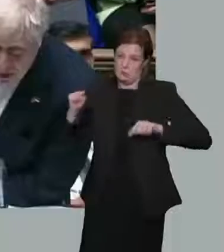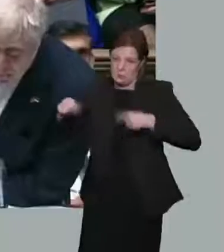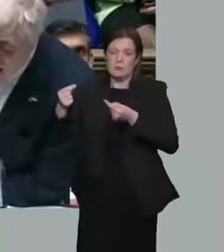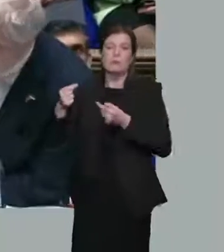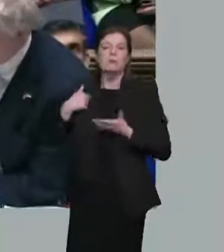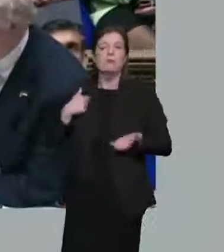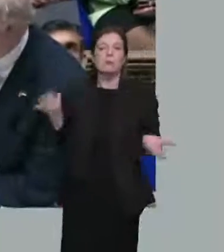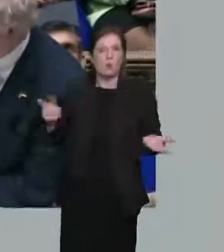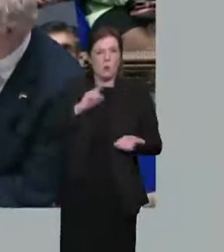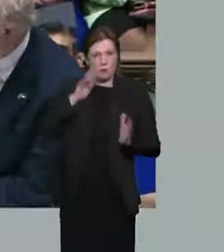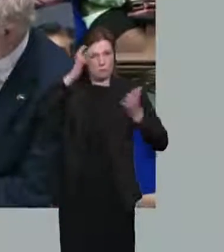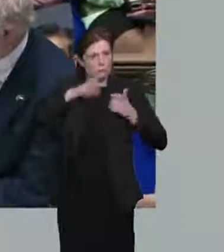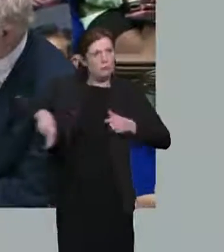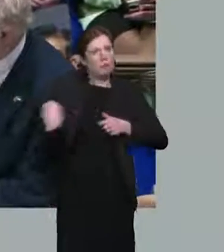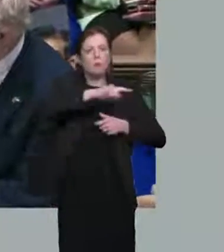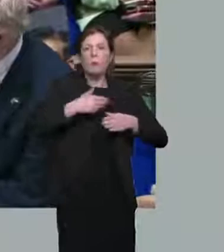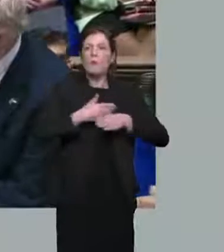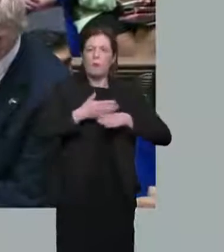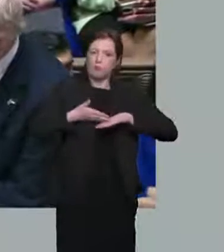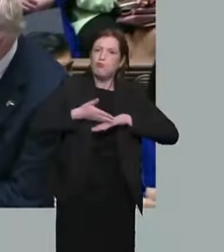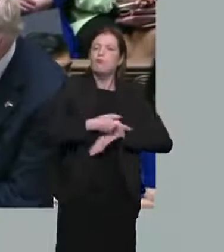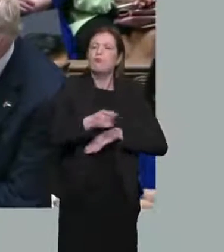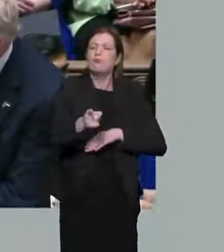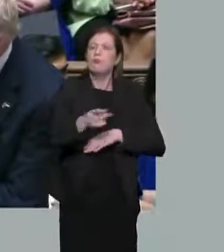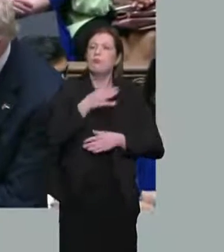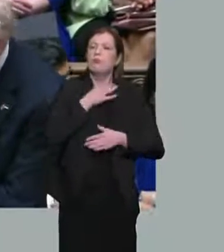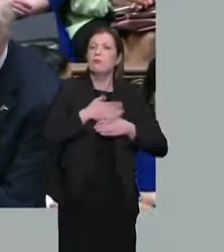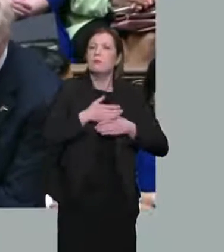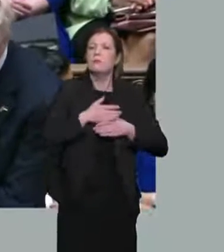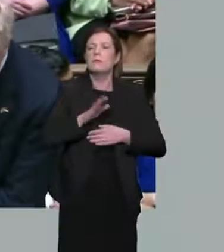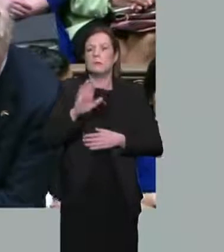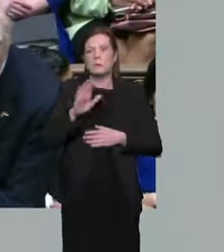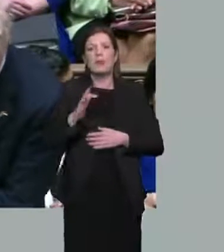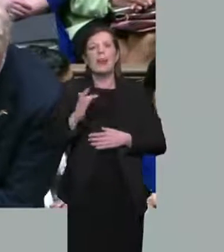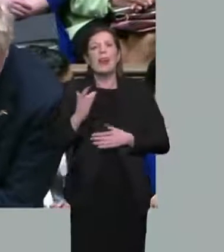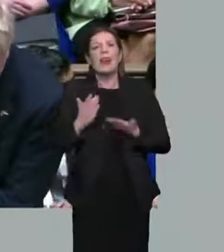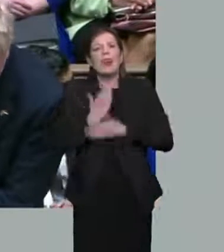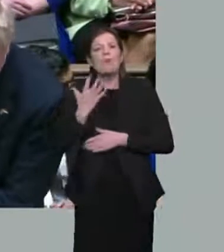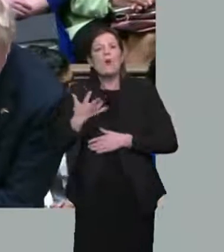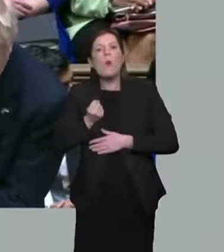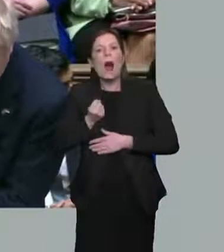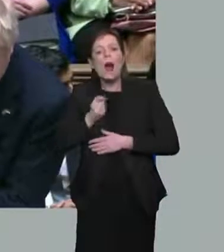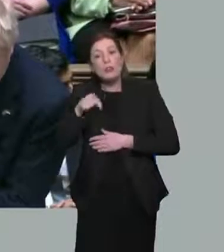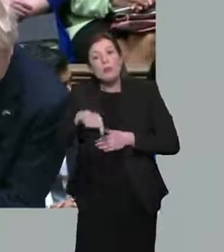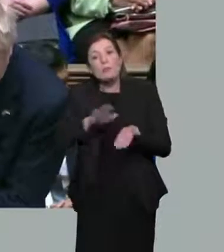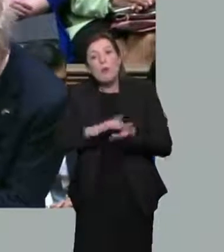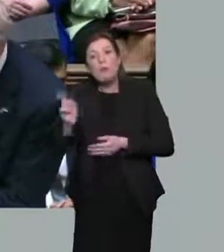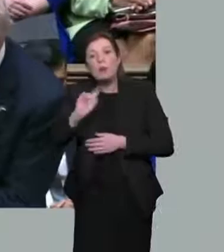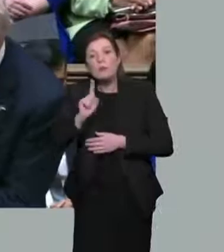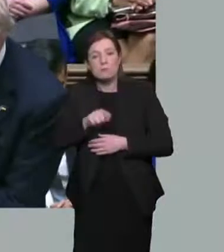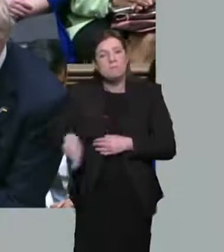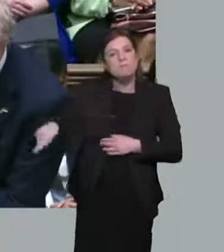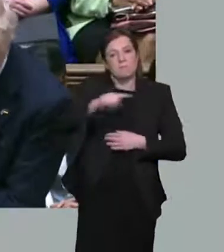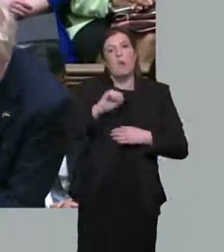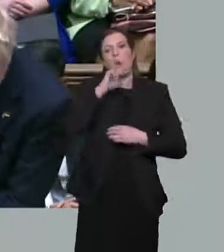hard-working people. And what we're also doing, by the way, Mr. Speaker, this month is lifting the living wage for all workers across our country